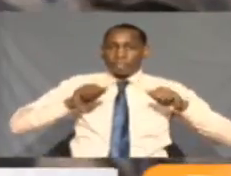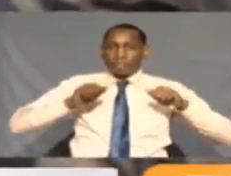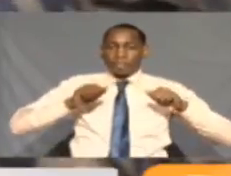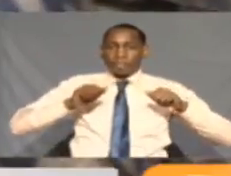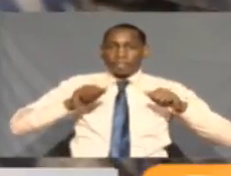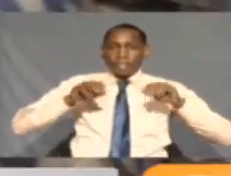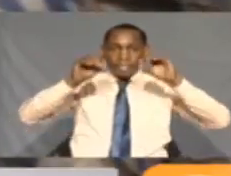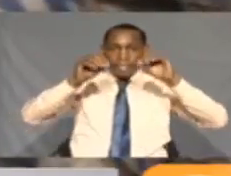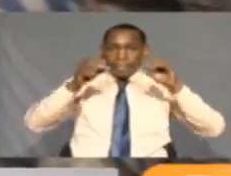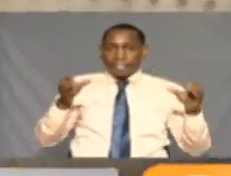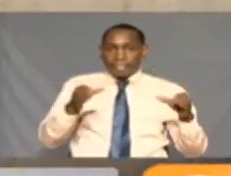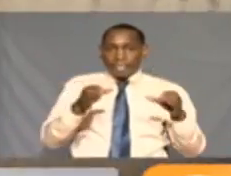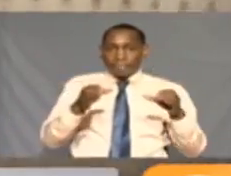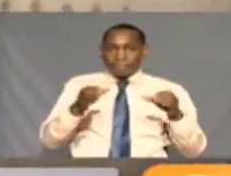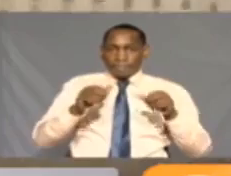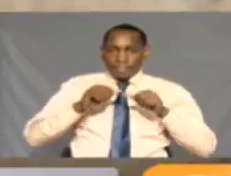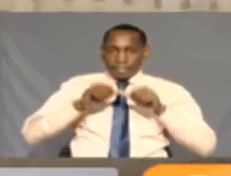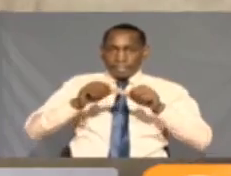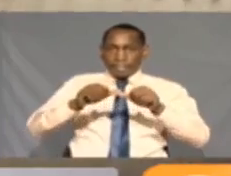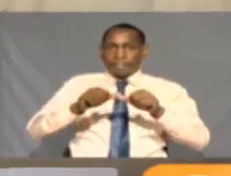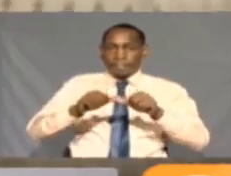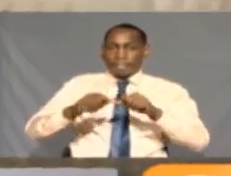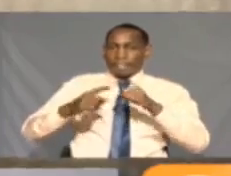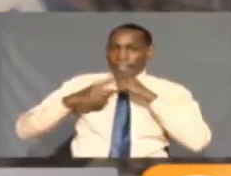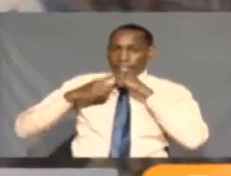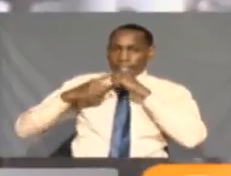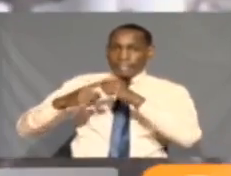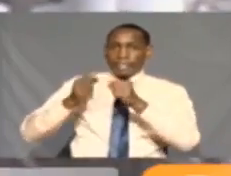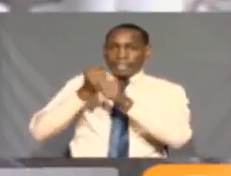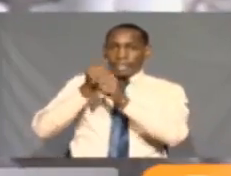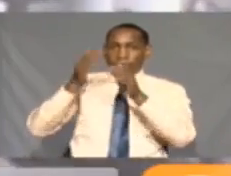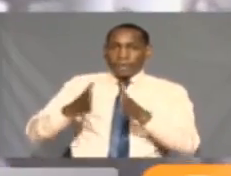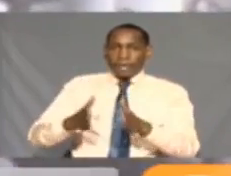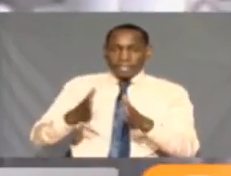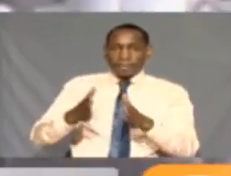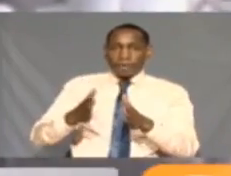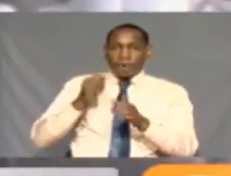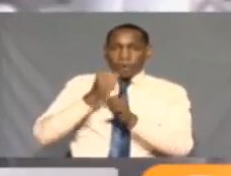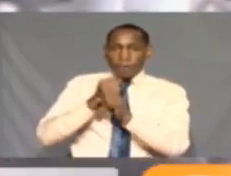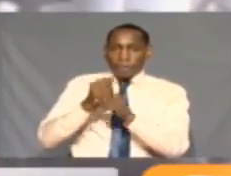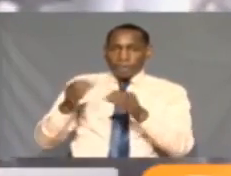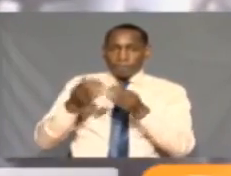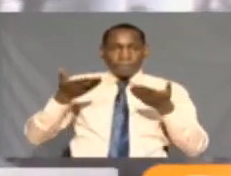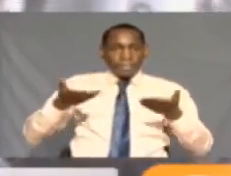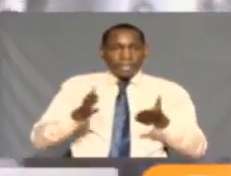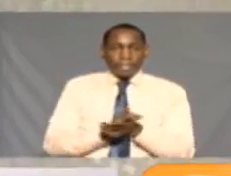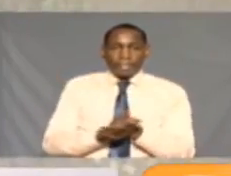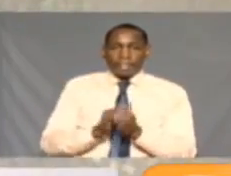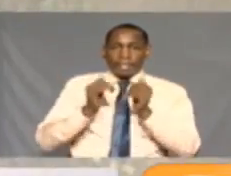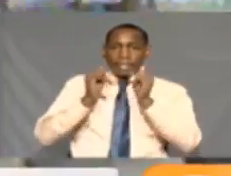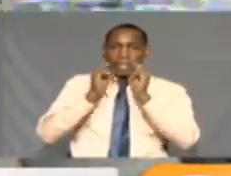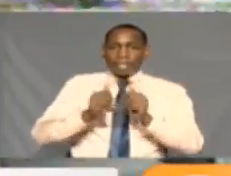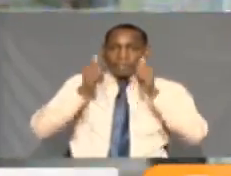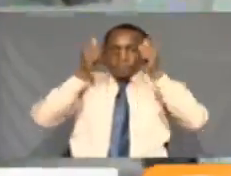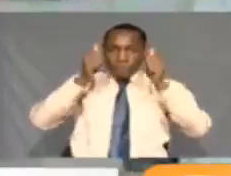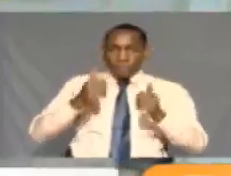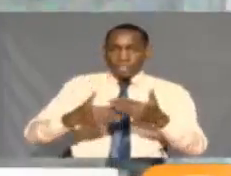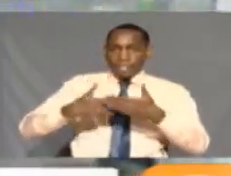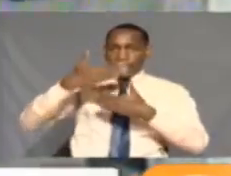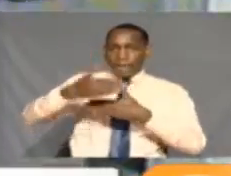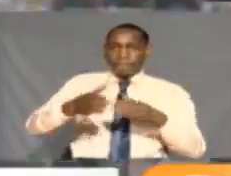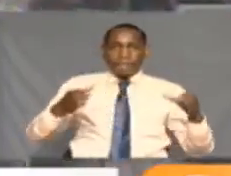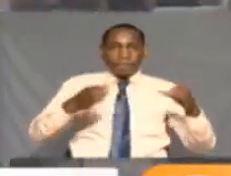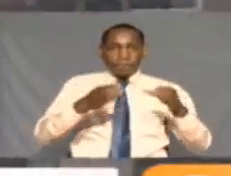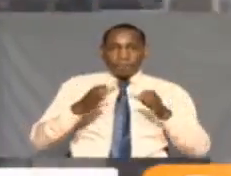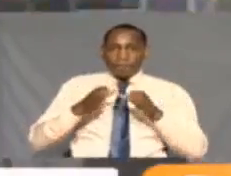The cement firm will only retain 600 employees of its current workforce. The new notice comes days after the firm